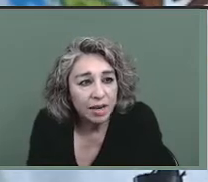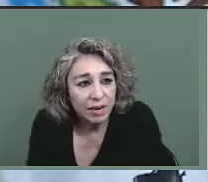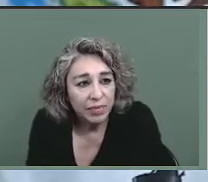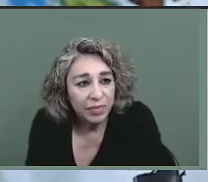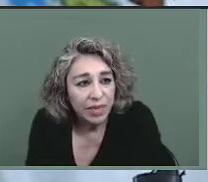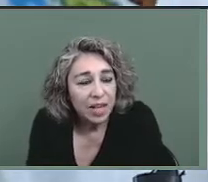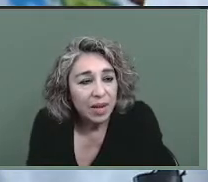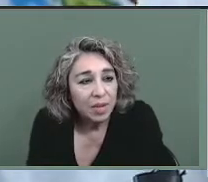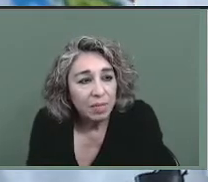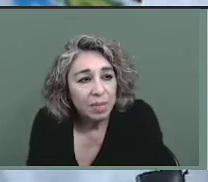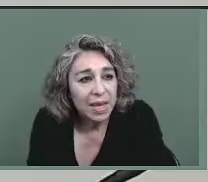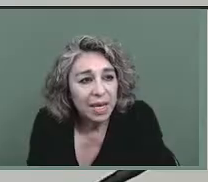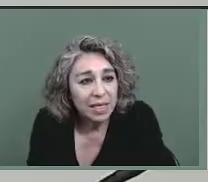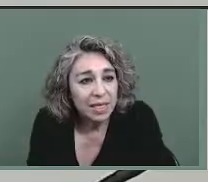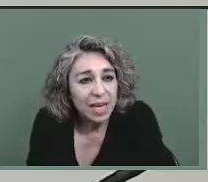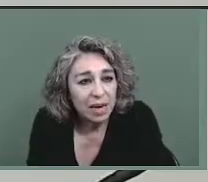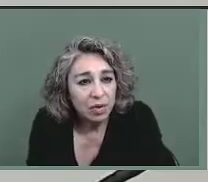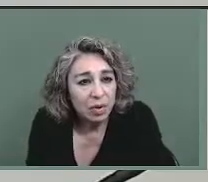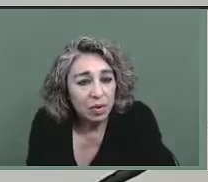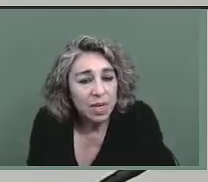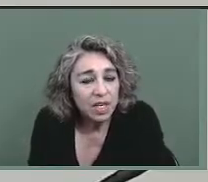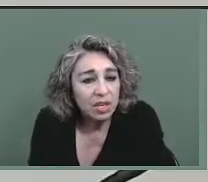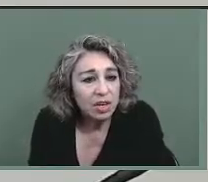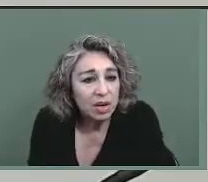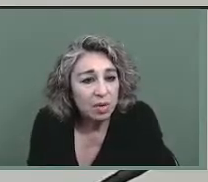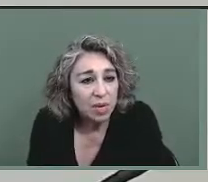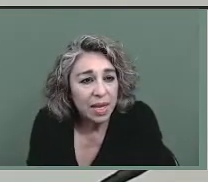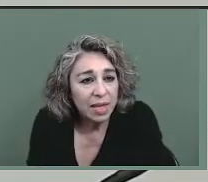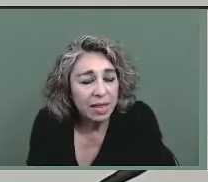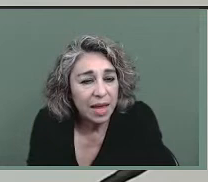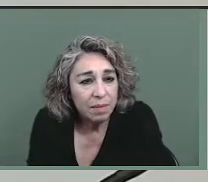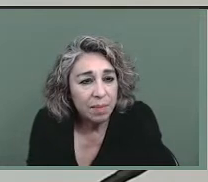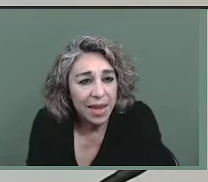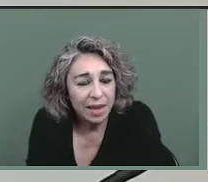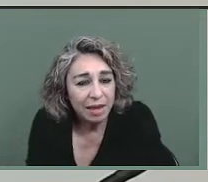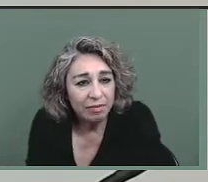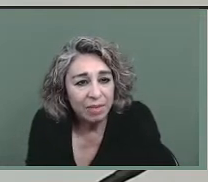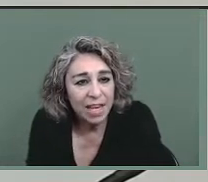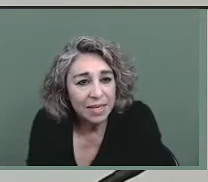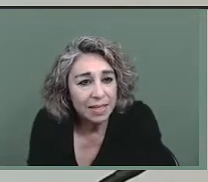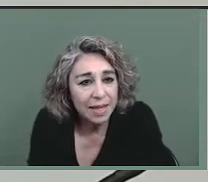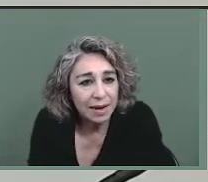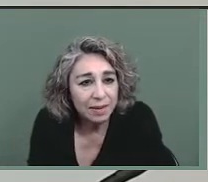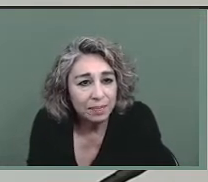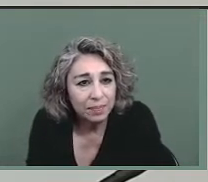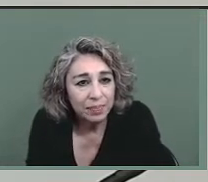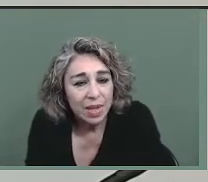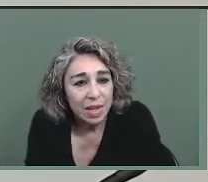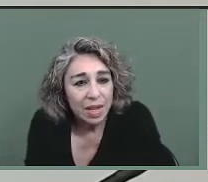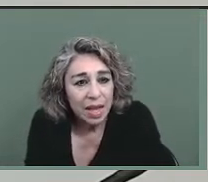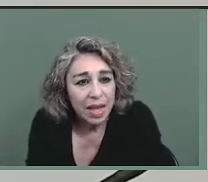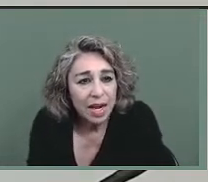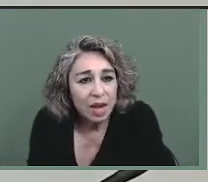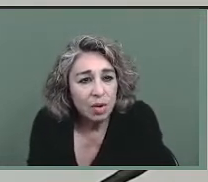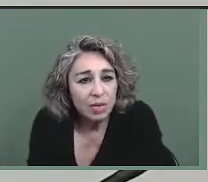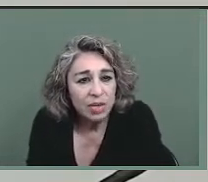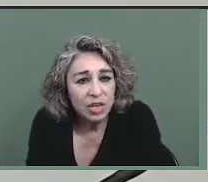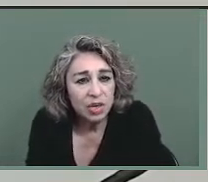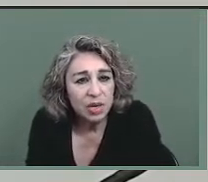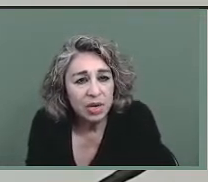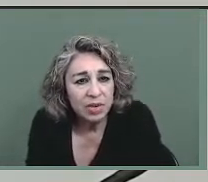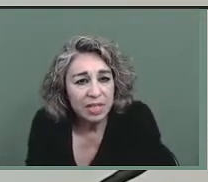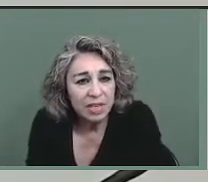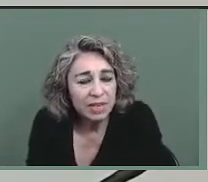card, because now we took away that bank of bienestar. And now of